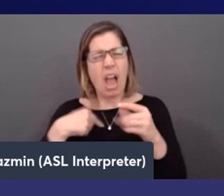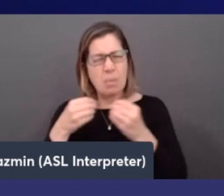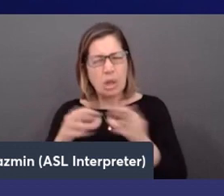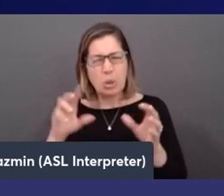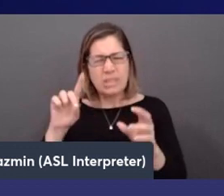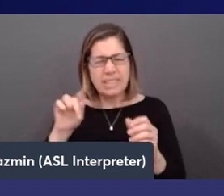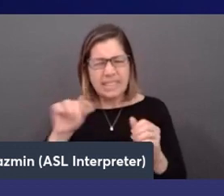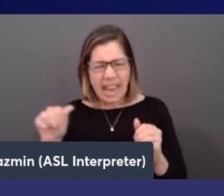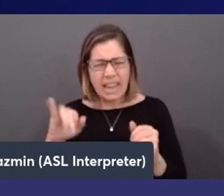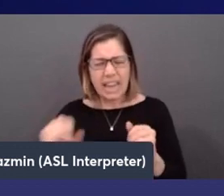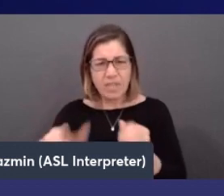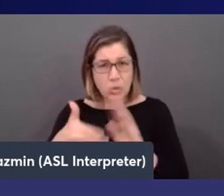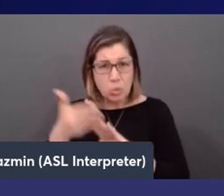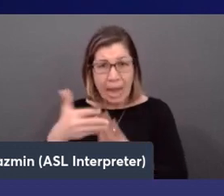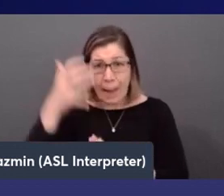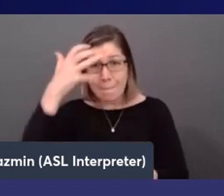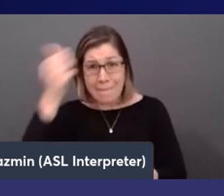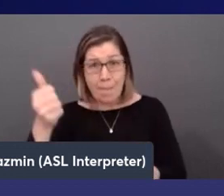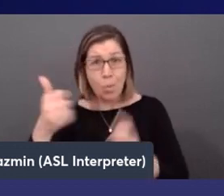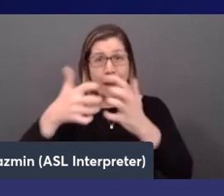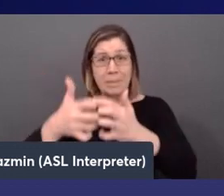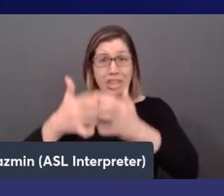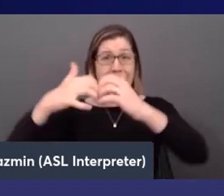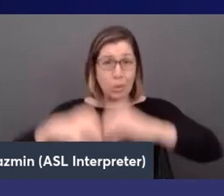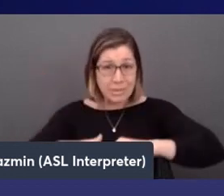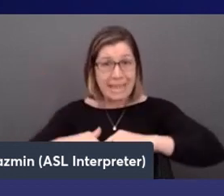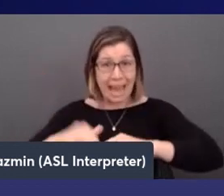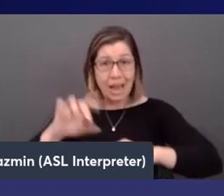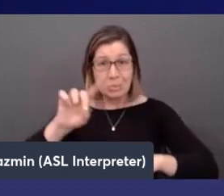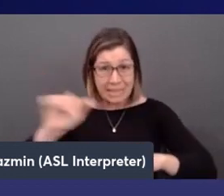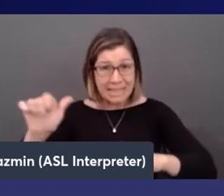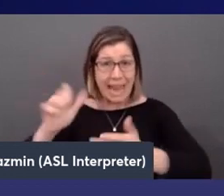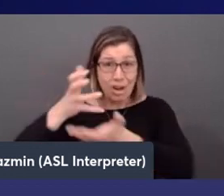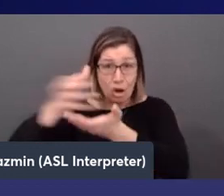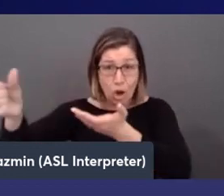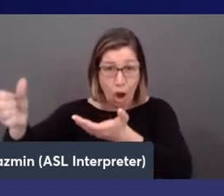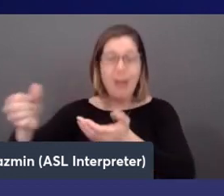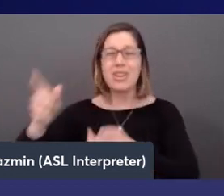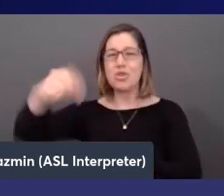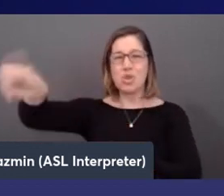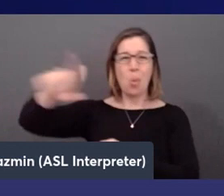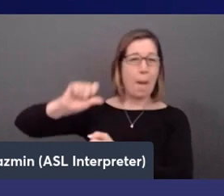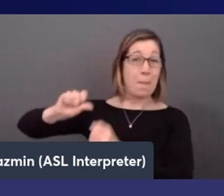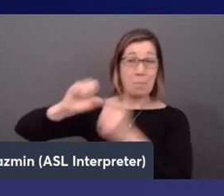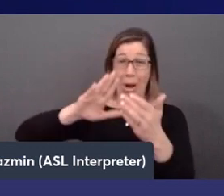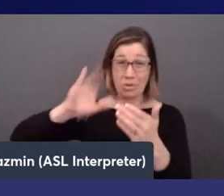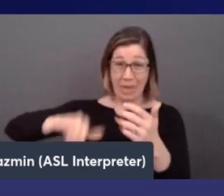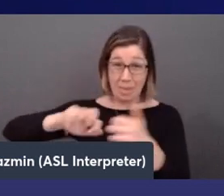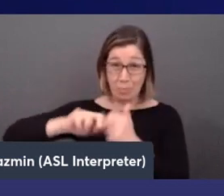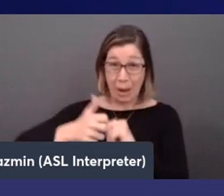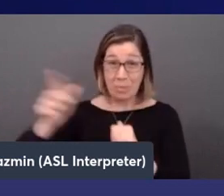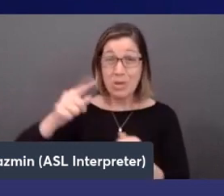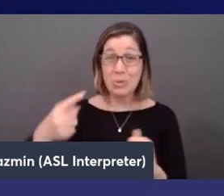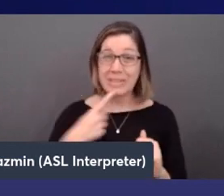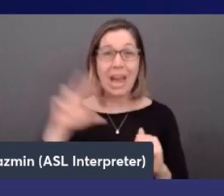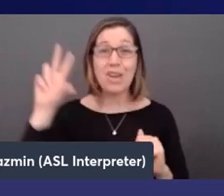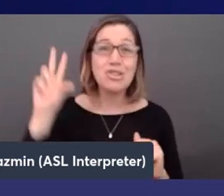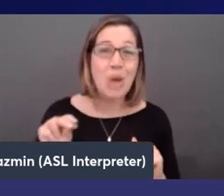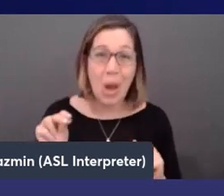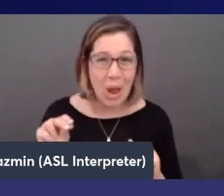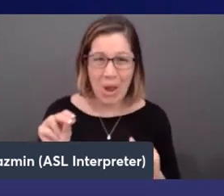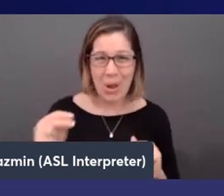goes down, all my data is gone. You all approached that problem and said, no, we're going to make it so